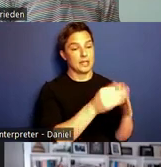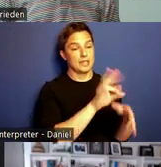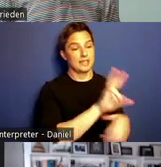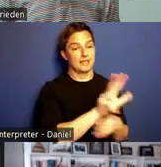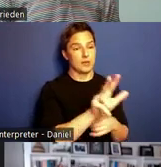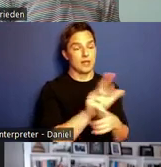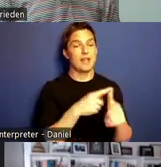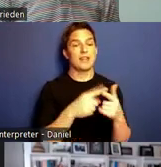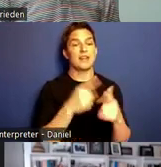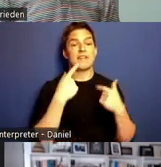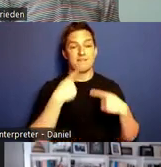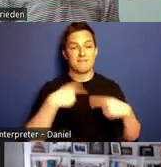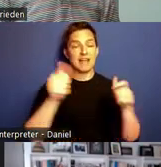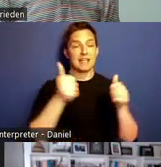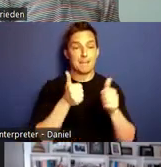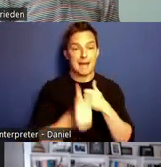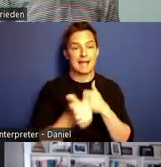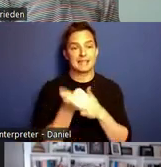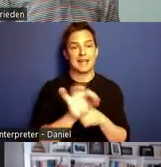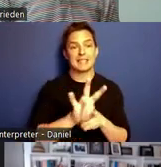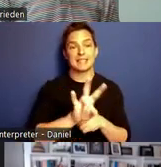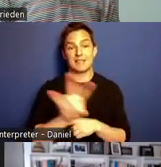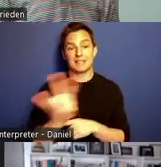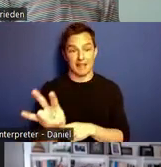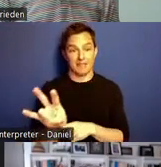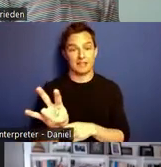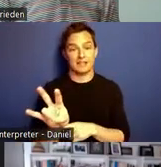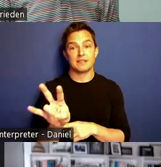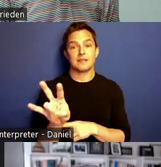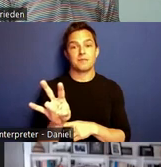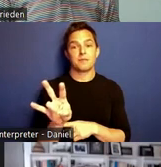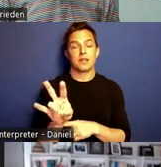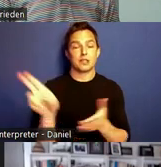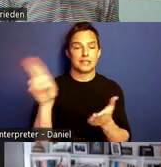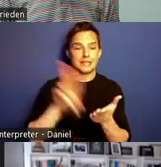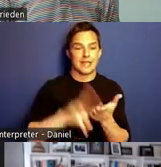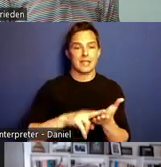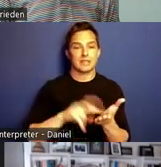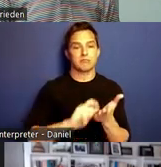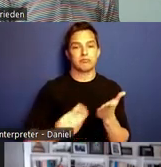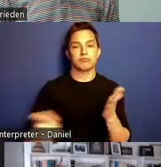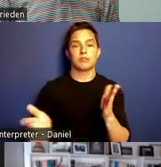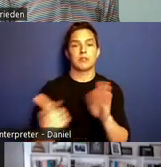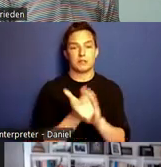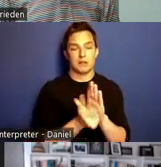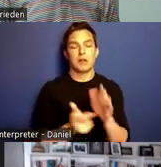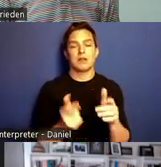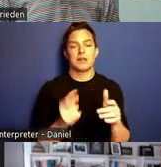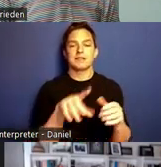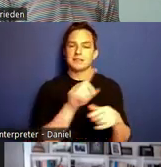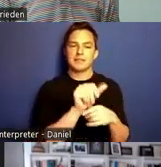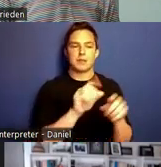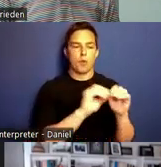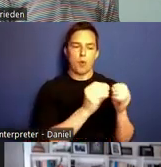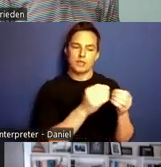were finally passed in 1977, finally signed in 1977, disability